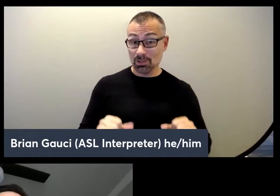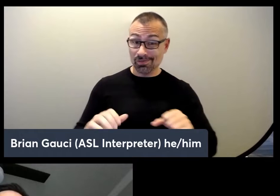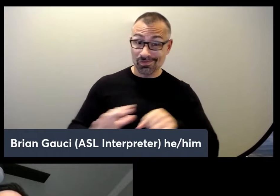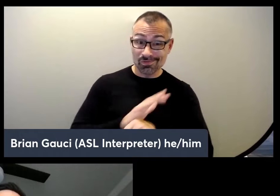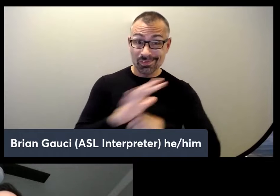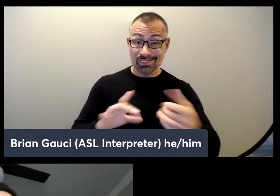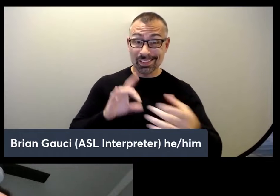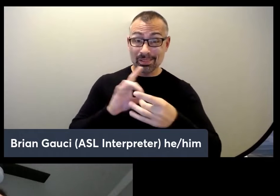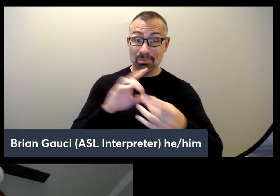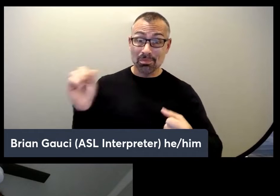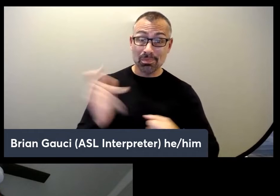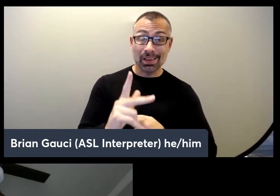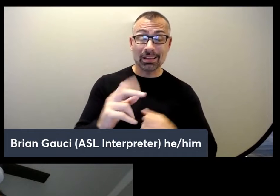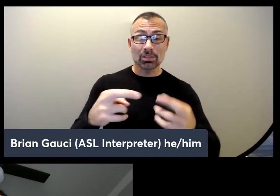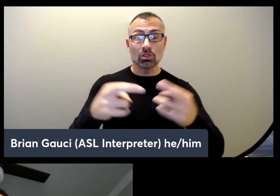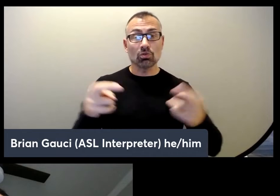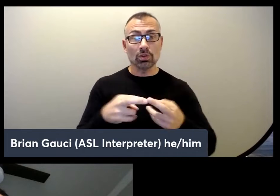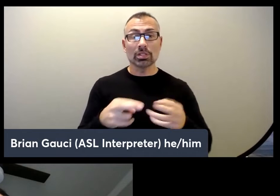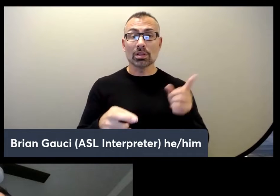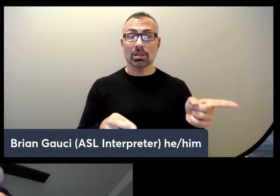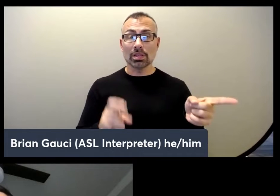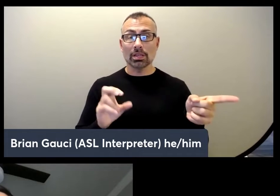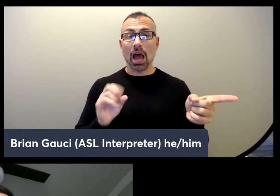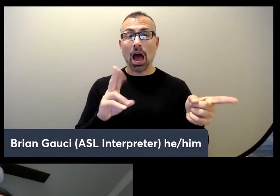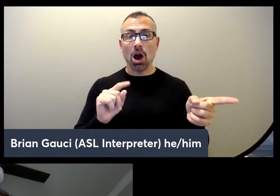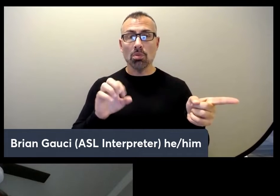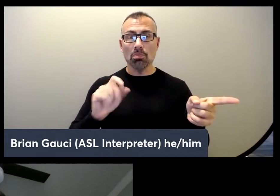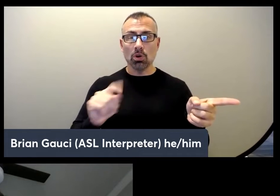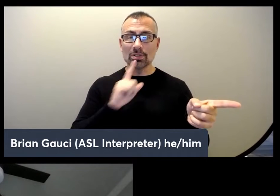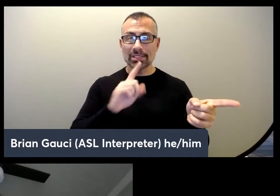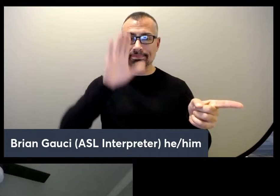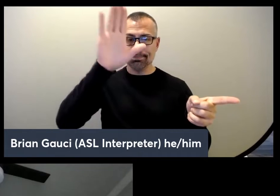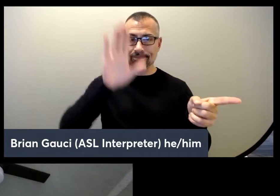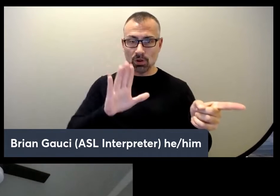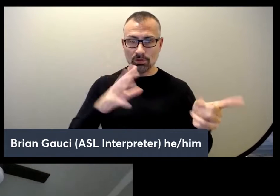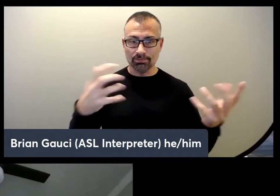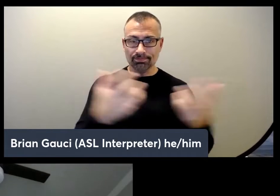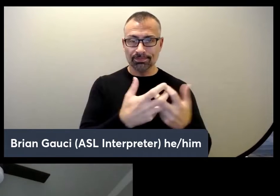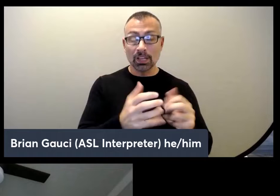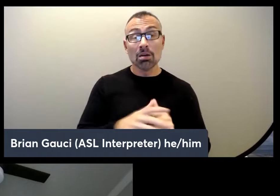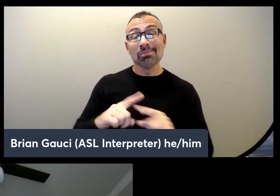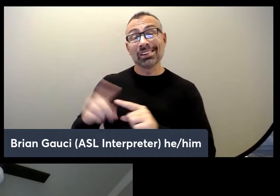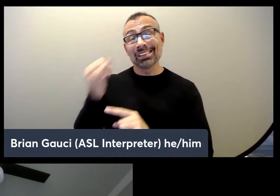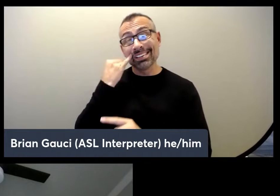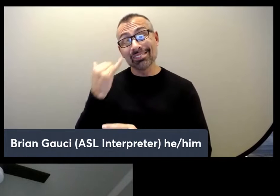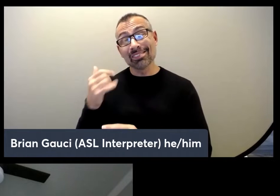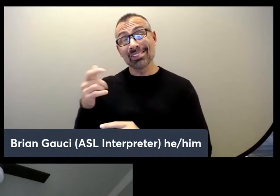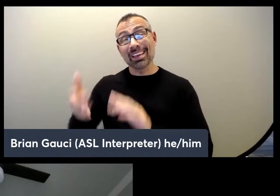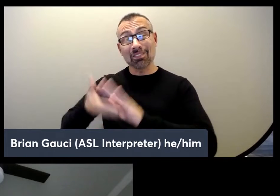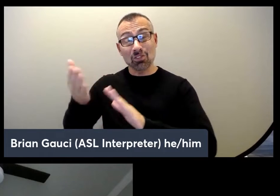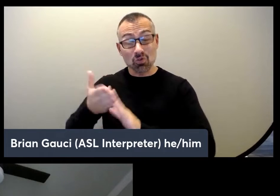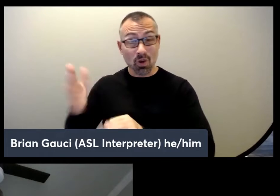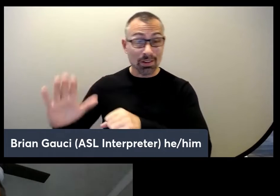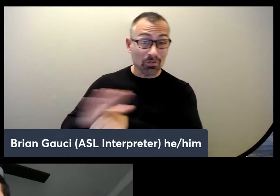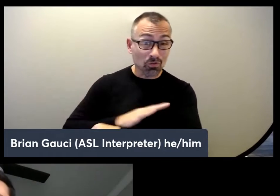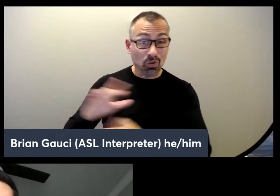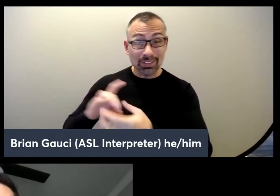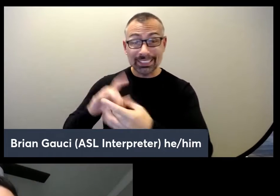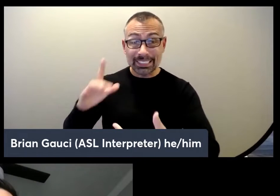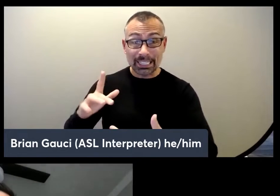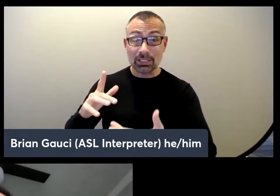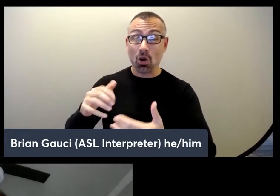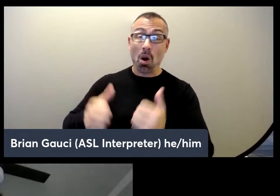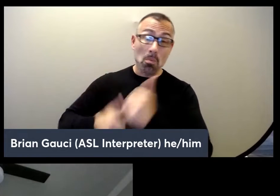to the region, then again, Outposts might be a great fit. But if customers need to run fully disconnected or primarily